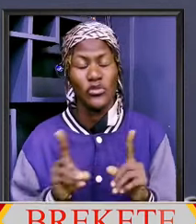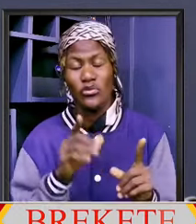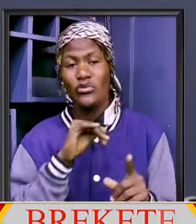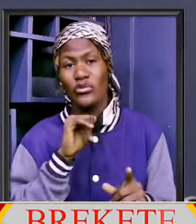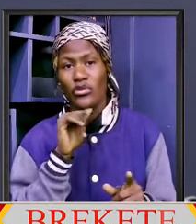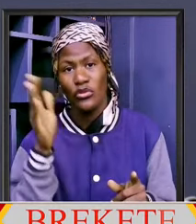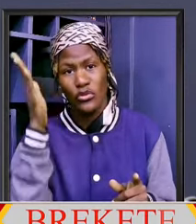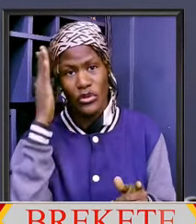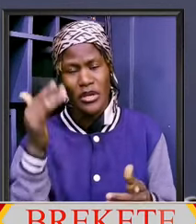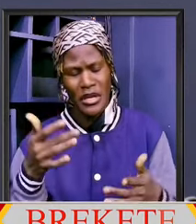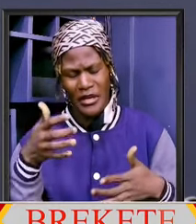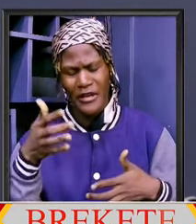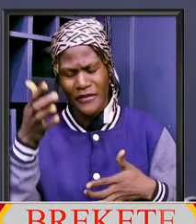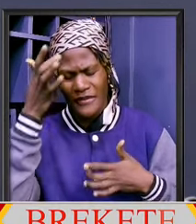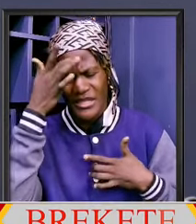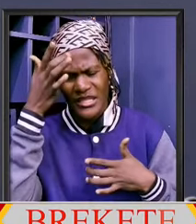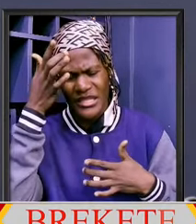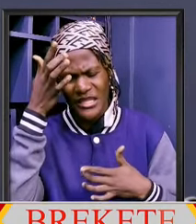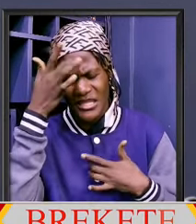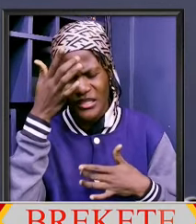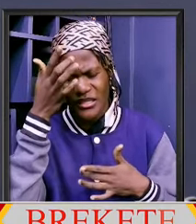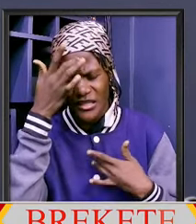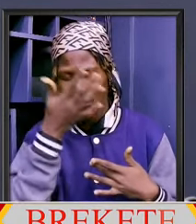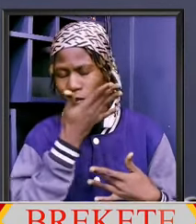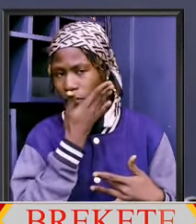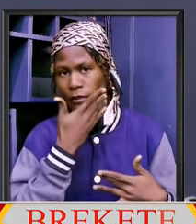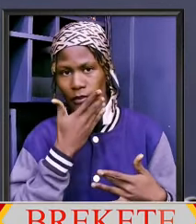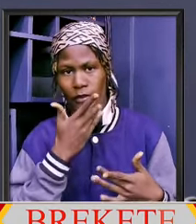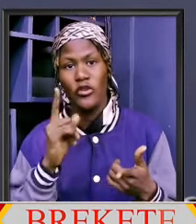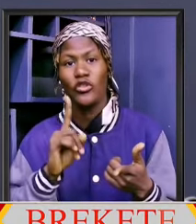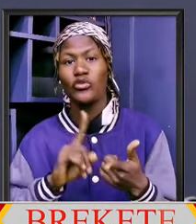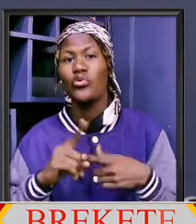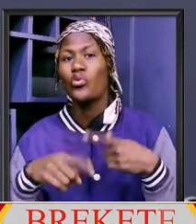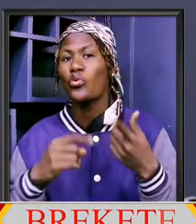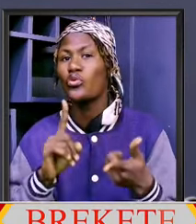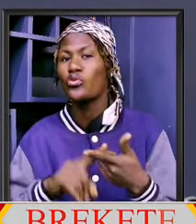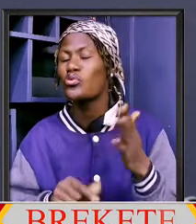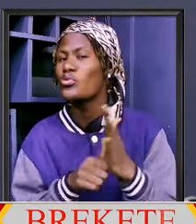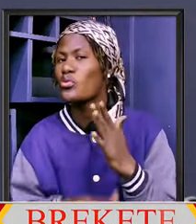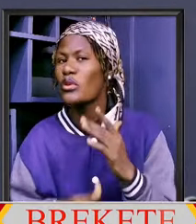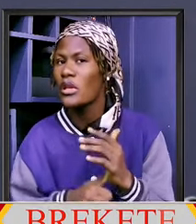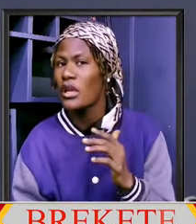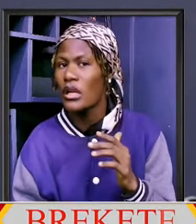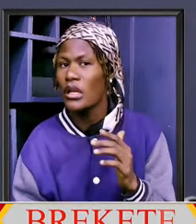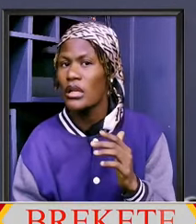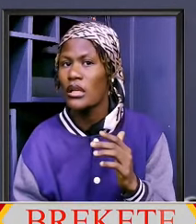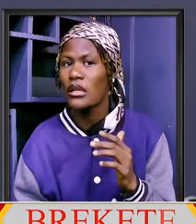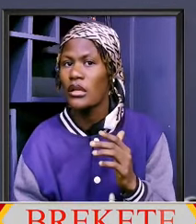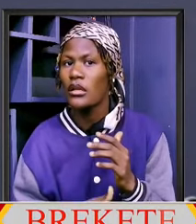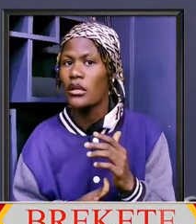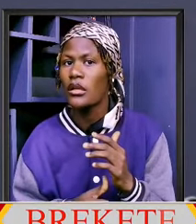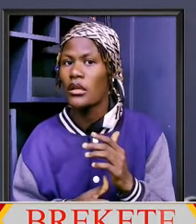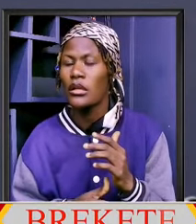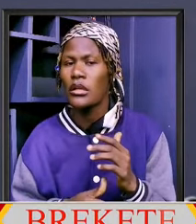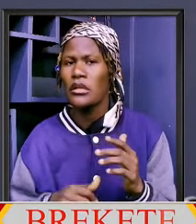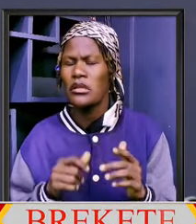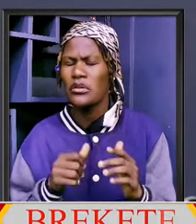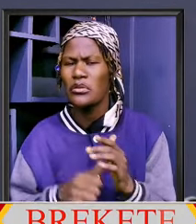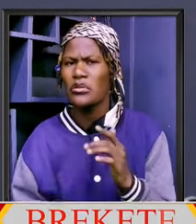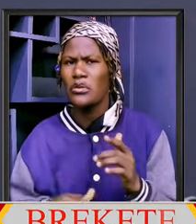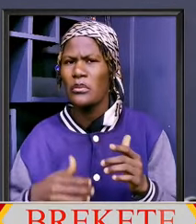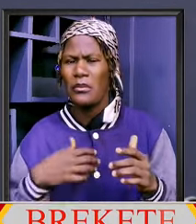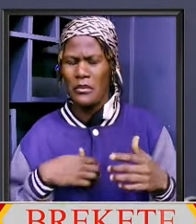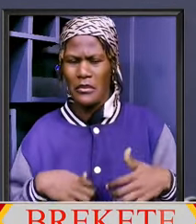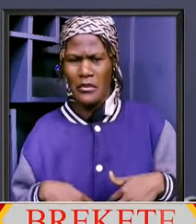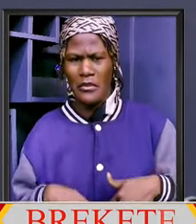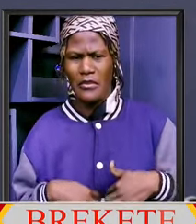I don't ever seek sickness where I seek. To go toilet anytime way I won't go toilet, my mind go cut because